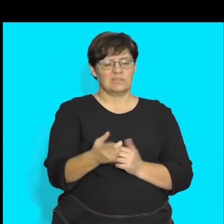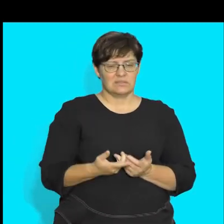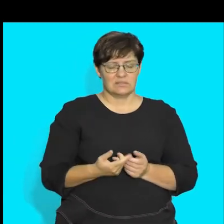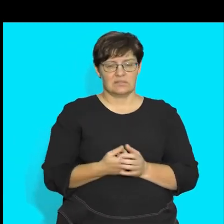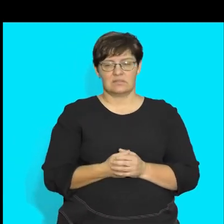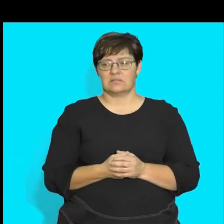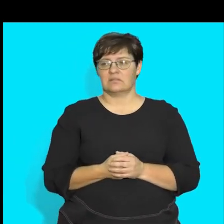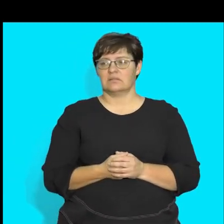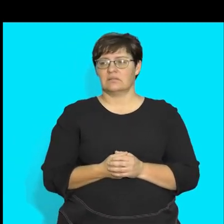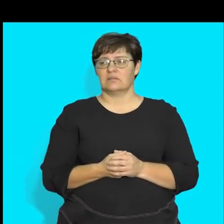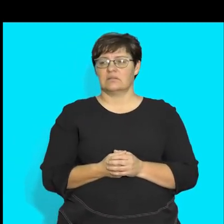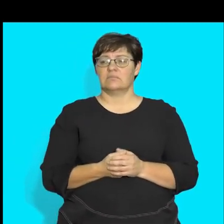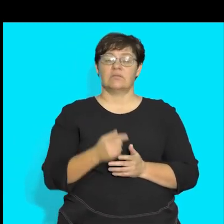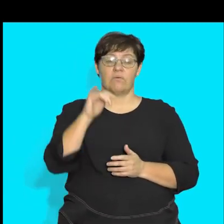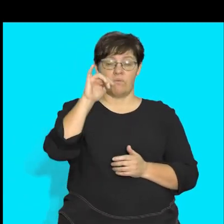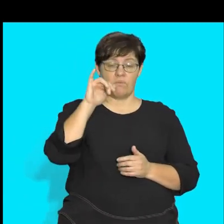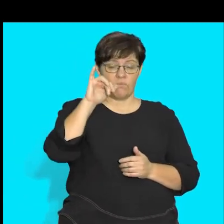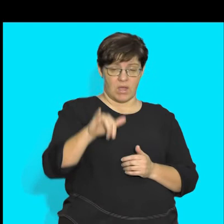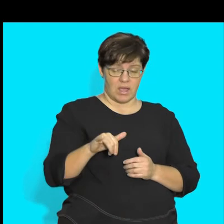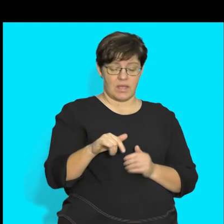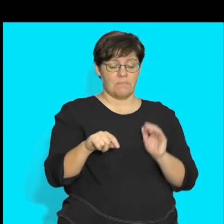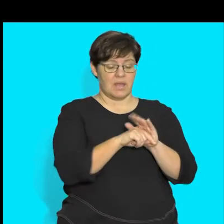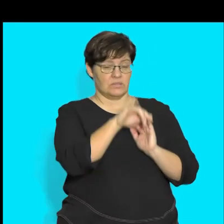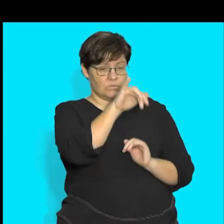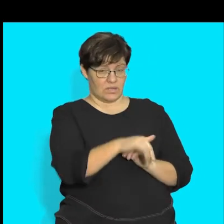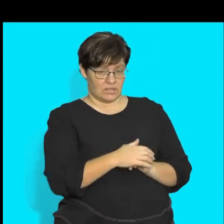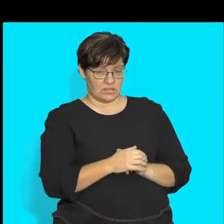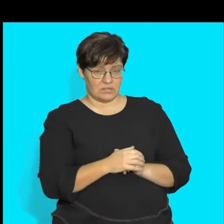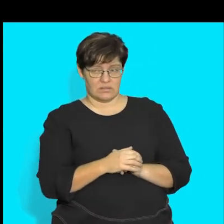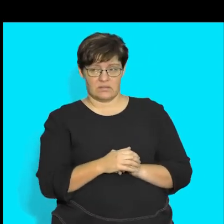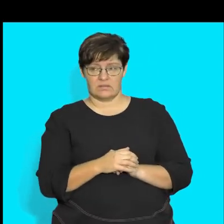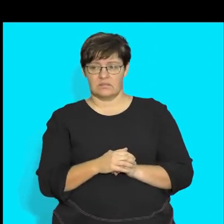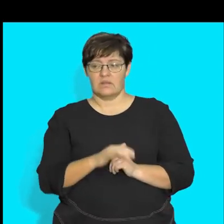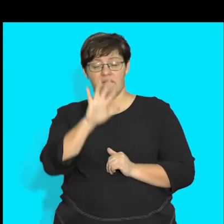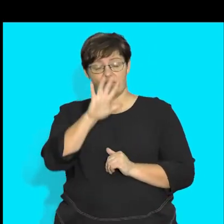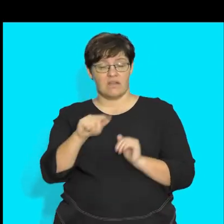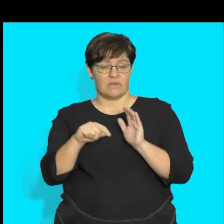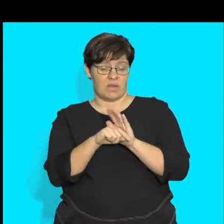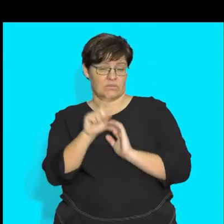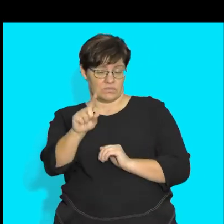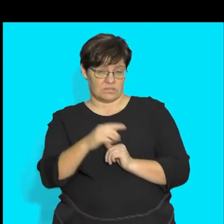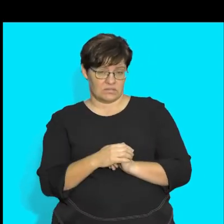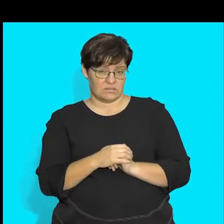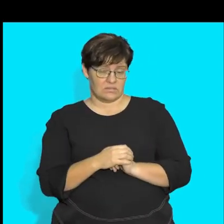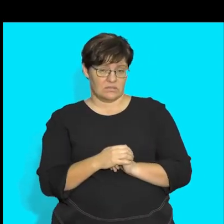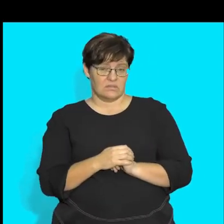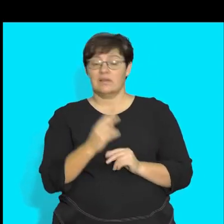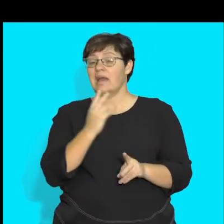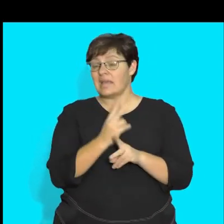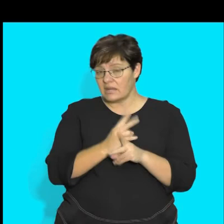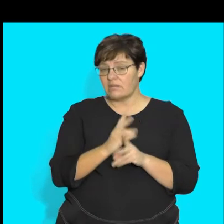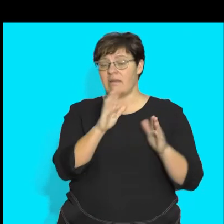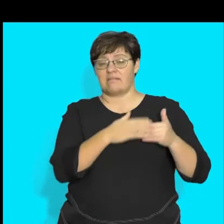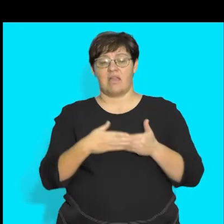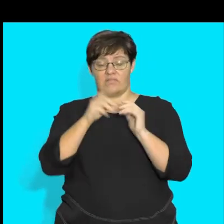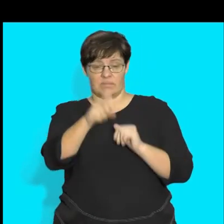go do that. I'm going to go y minus y, 5 minus 1. Again, this is where we need to